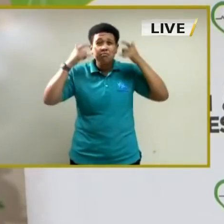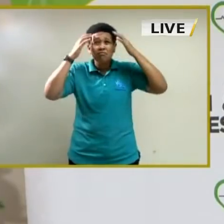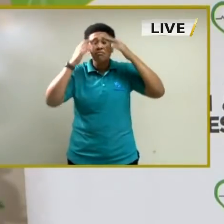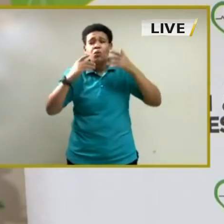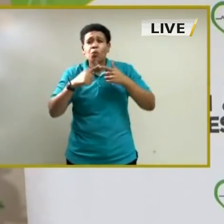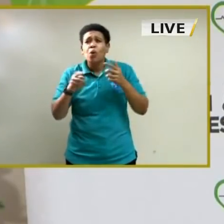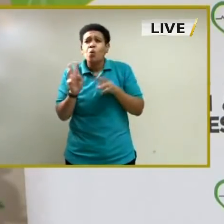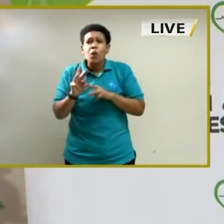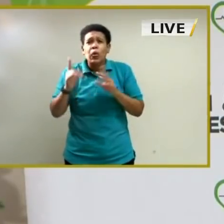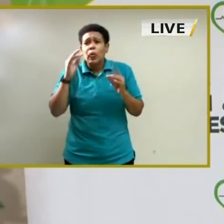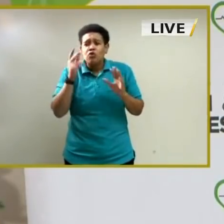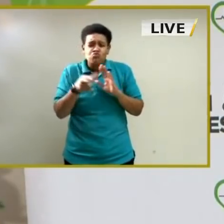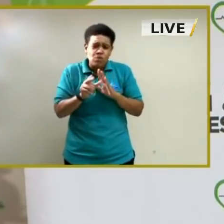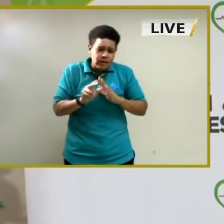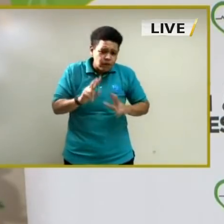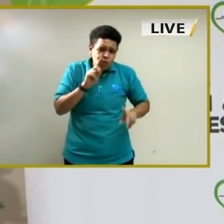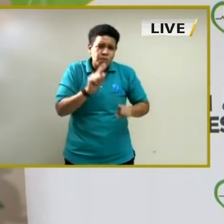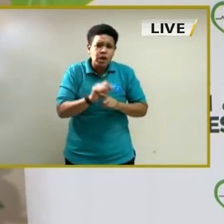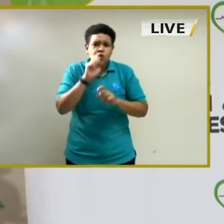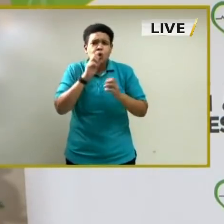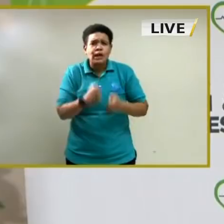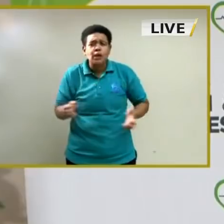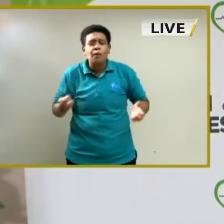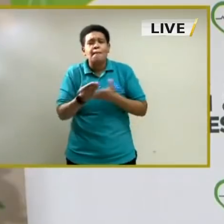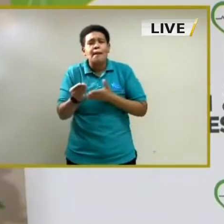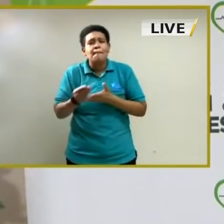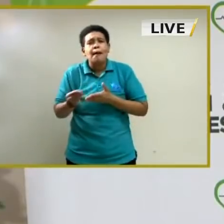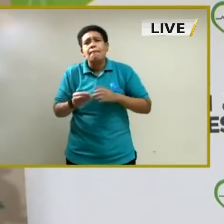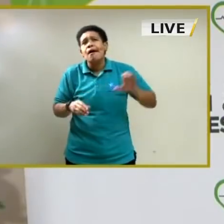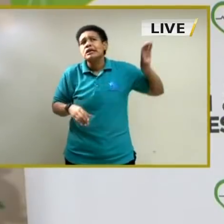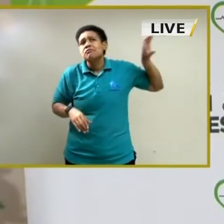and other things can be purchased and in stock.